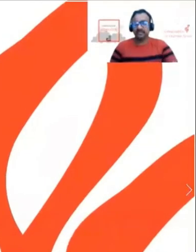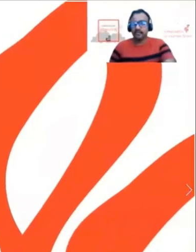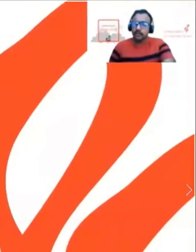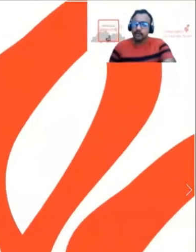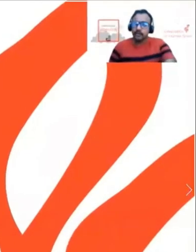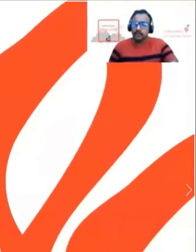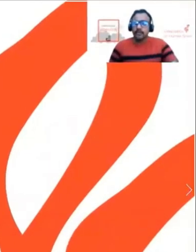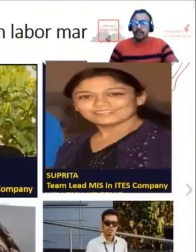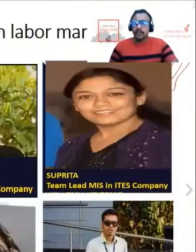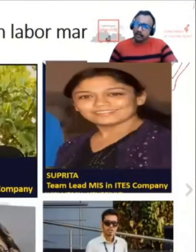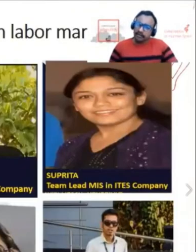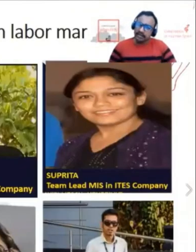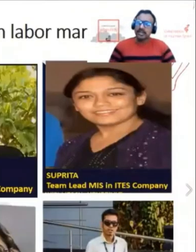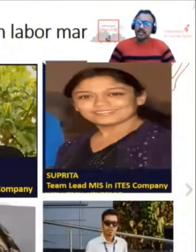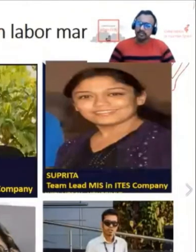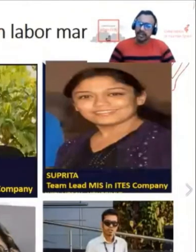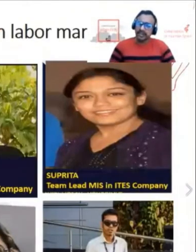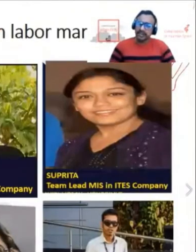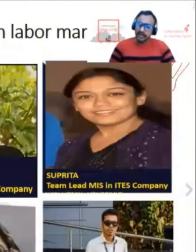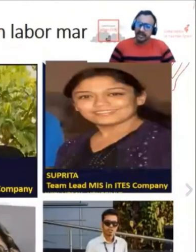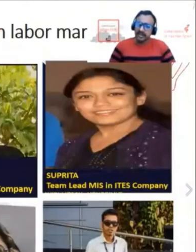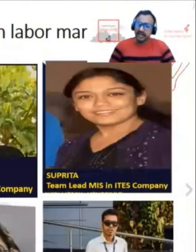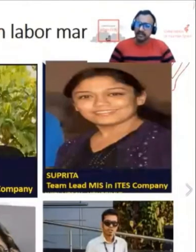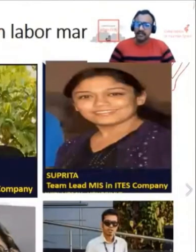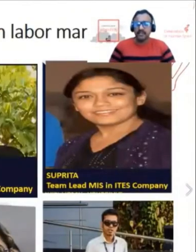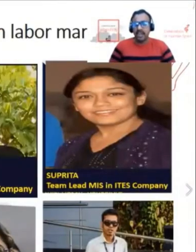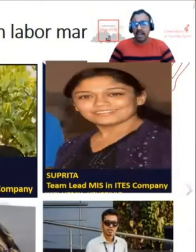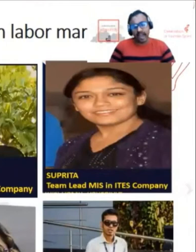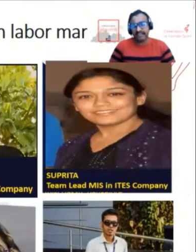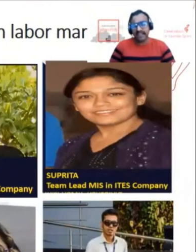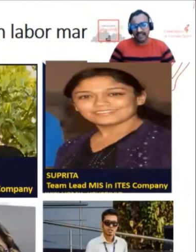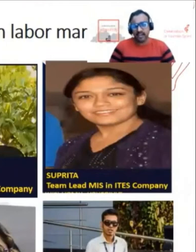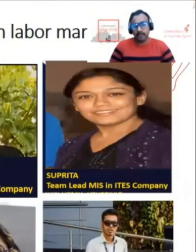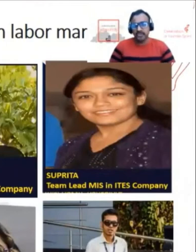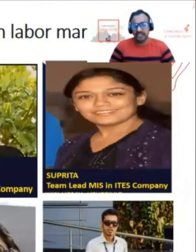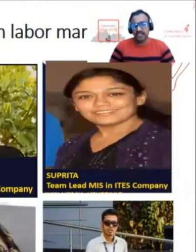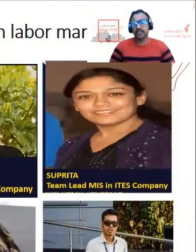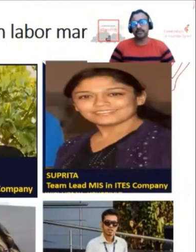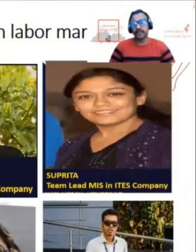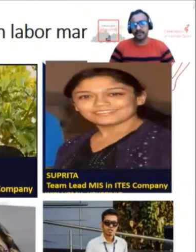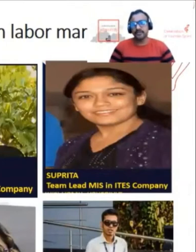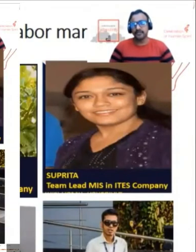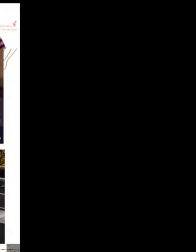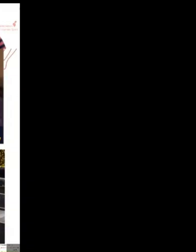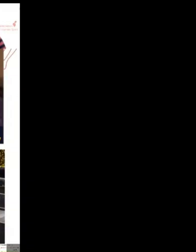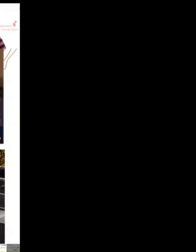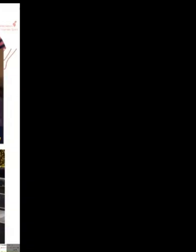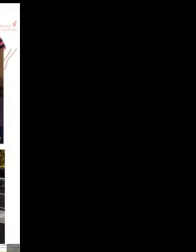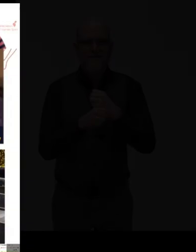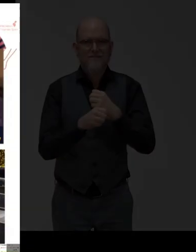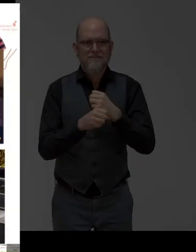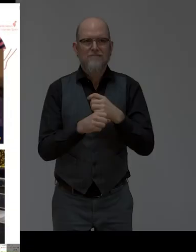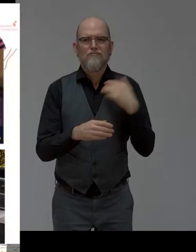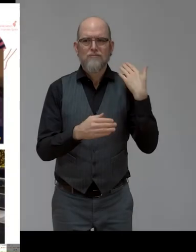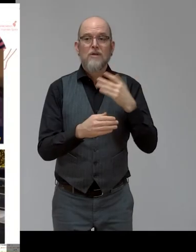Namaste. In our 20 years of work at Enable India, we have accelerated opportunities for persons with vision